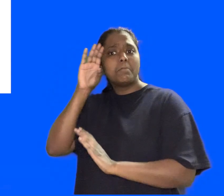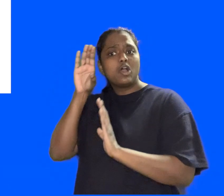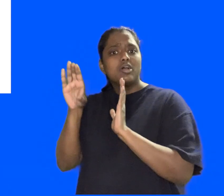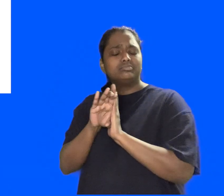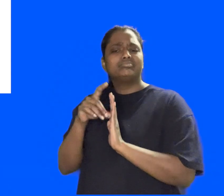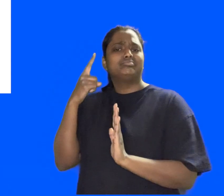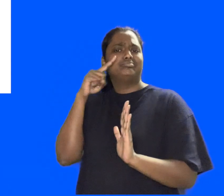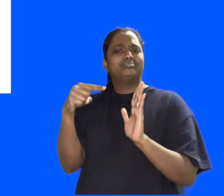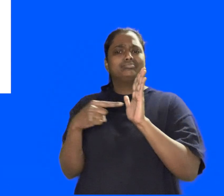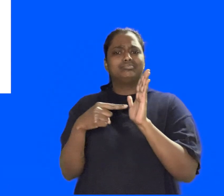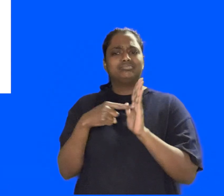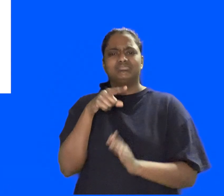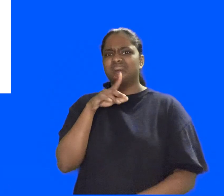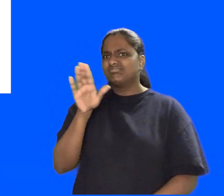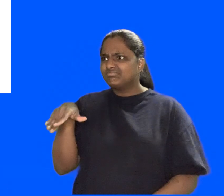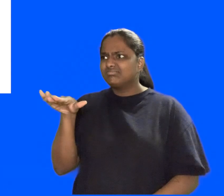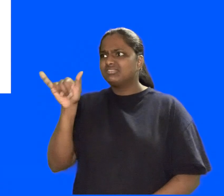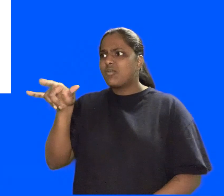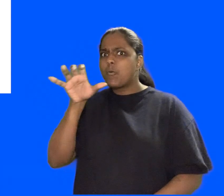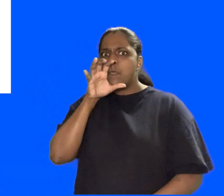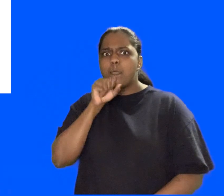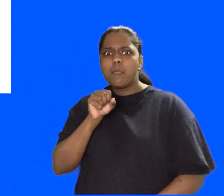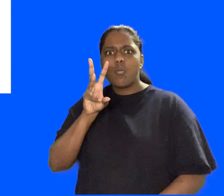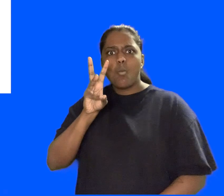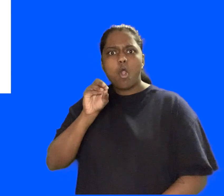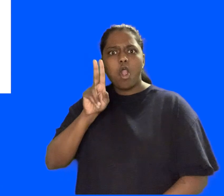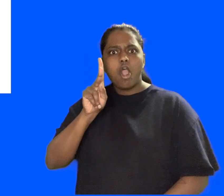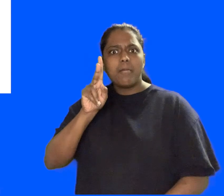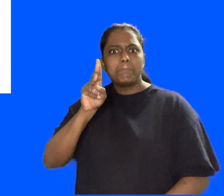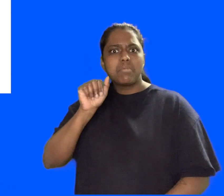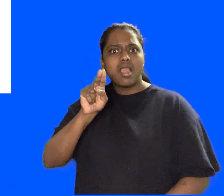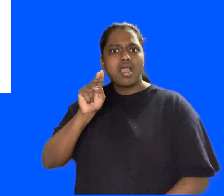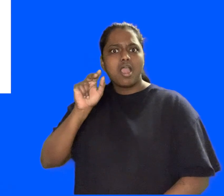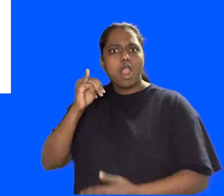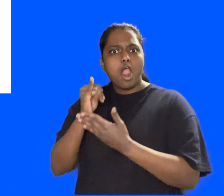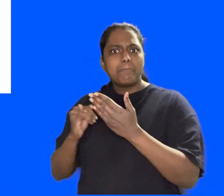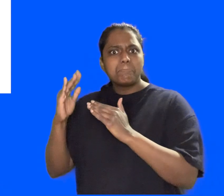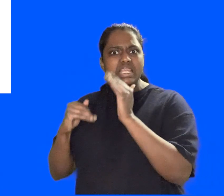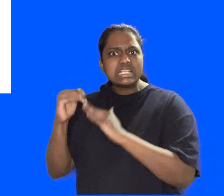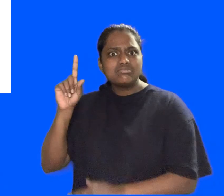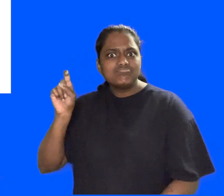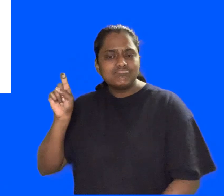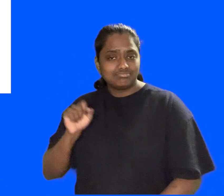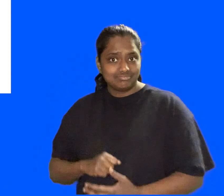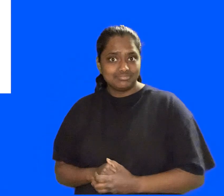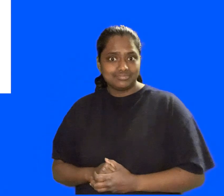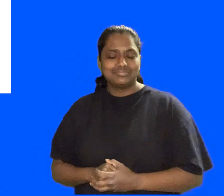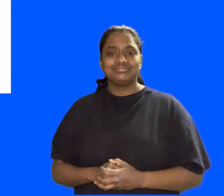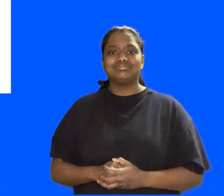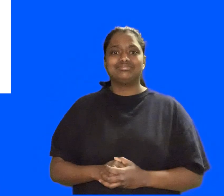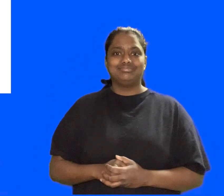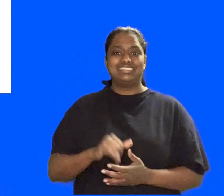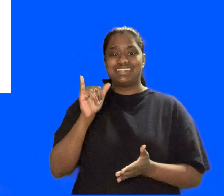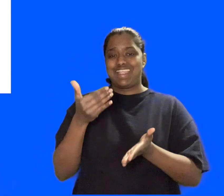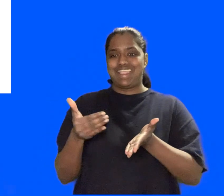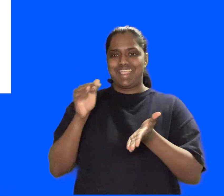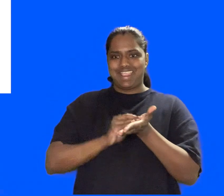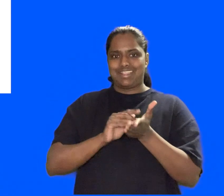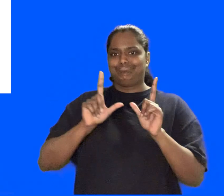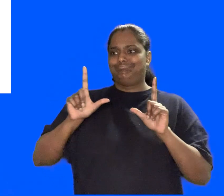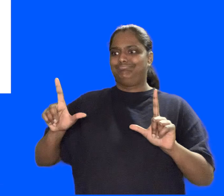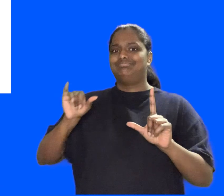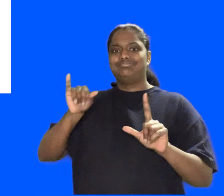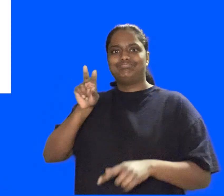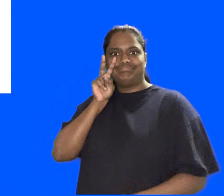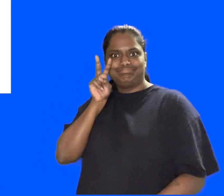on the app looking at someone else. So this is Ali looking at Jay's profile, and she can also